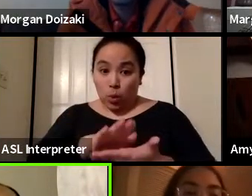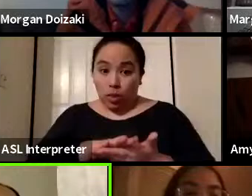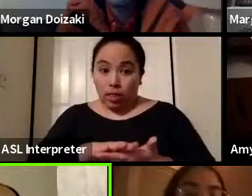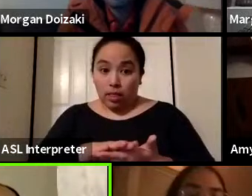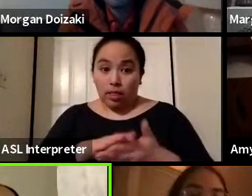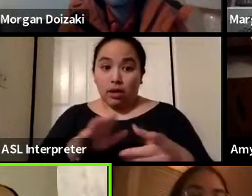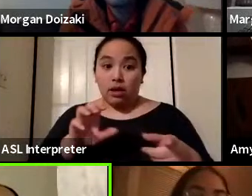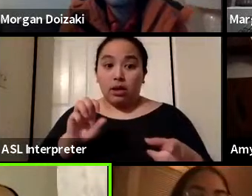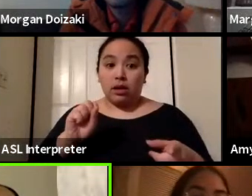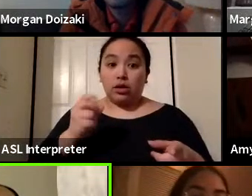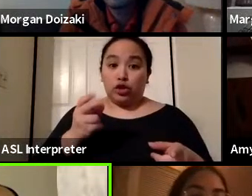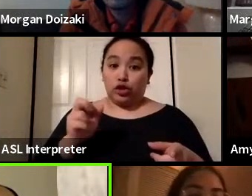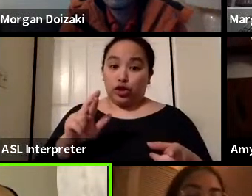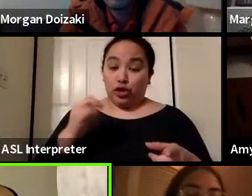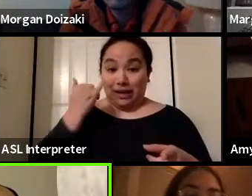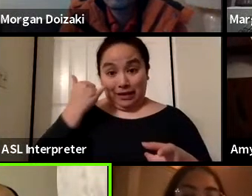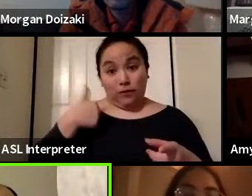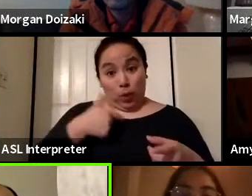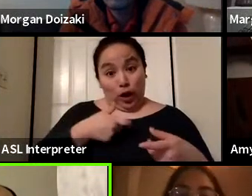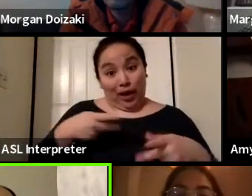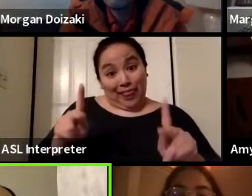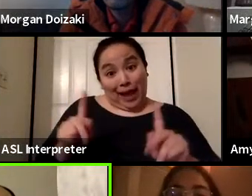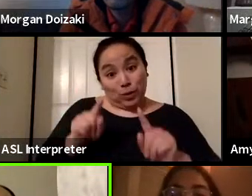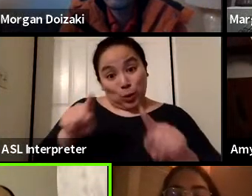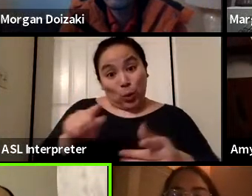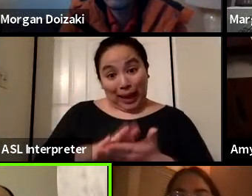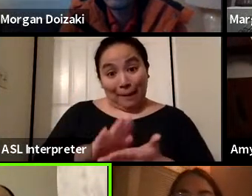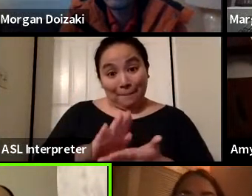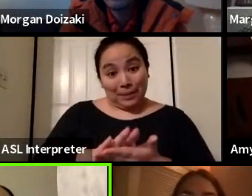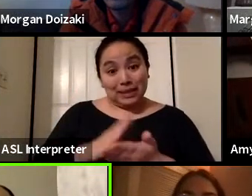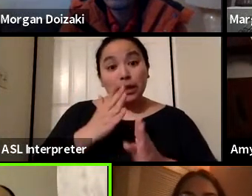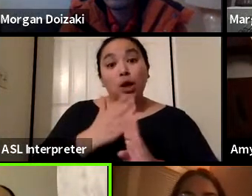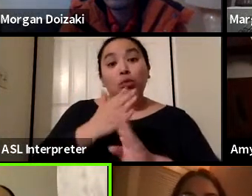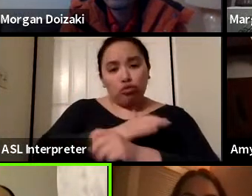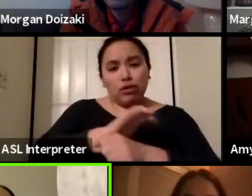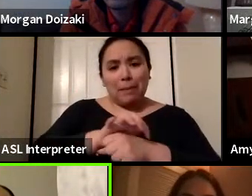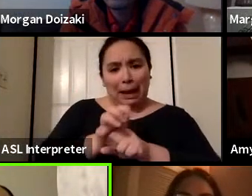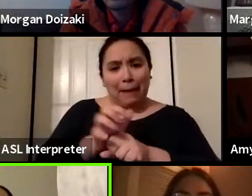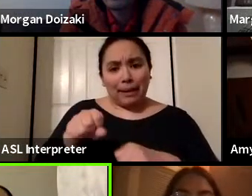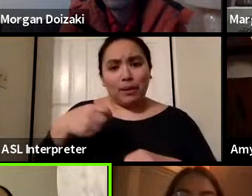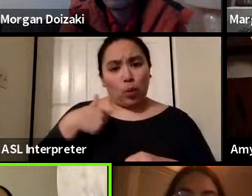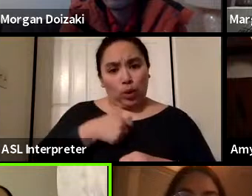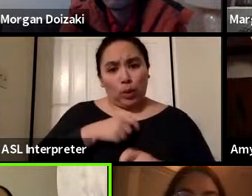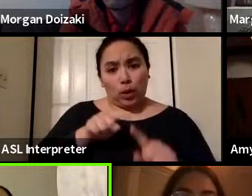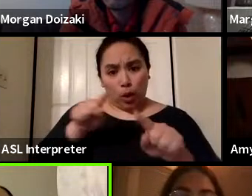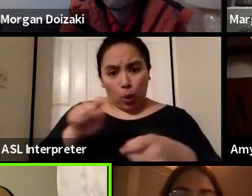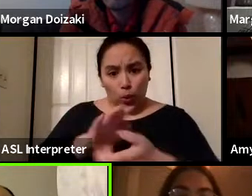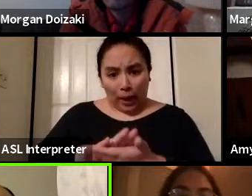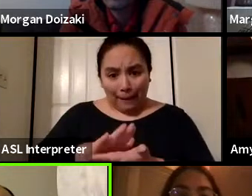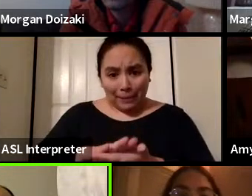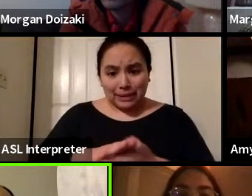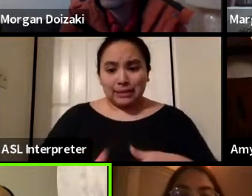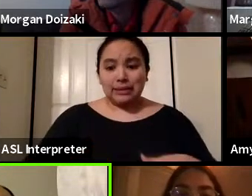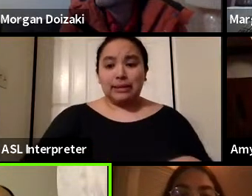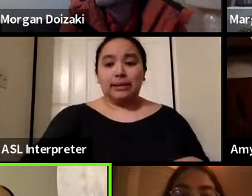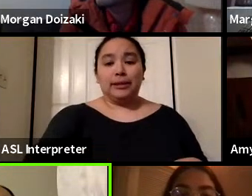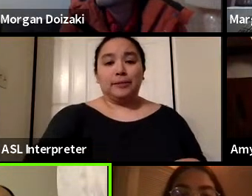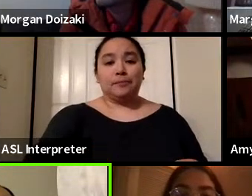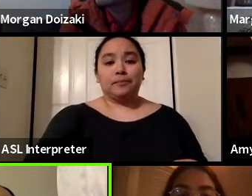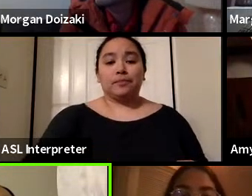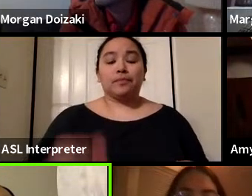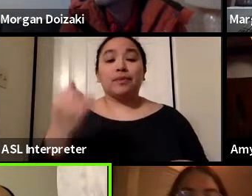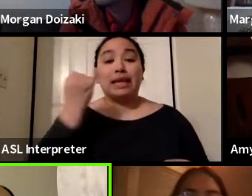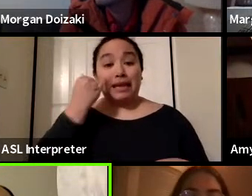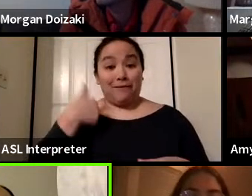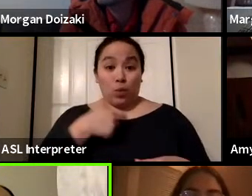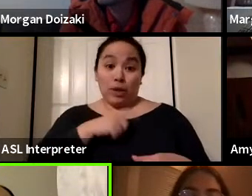are allowed on campus, so pre-pandemic and during, so we weren't allowed on campus or extra clubs weren't allowed on campus. So if we are allowed on campus, we